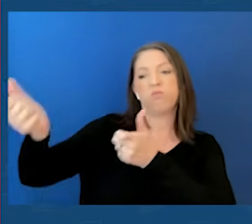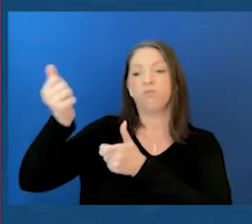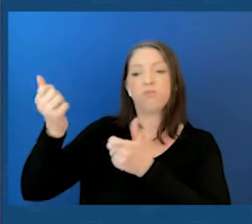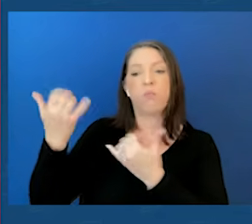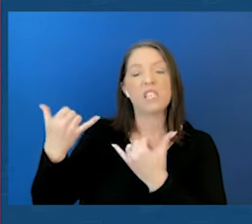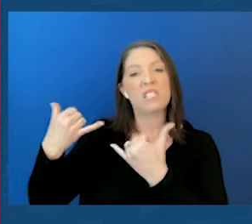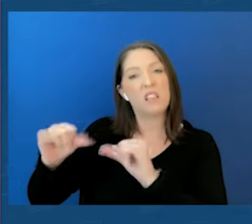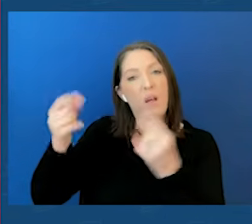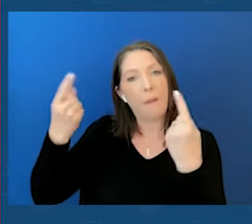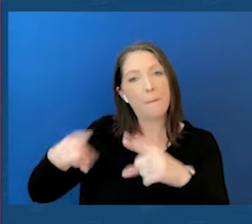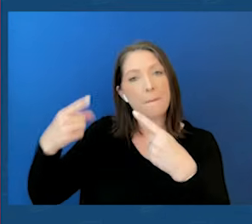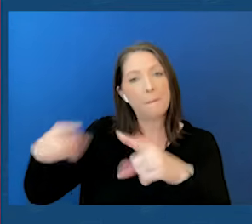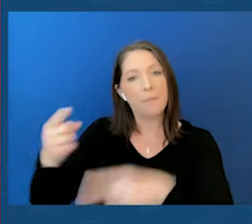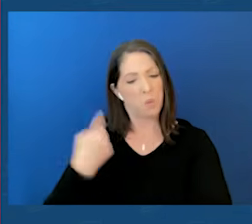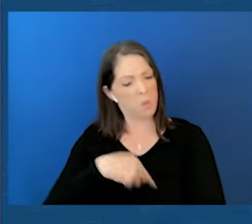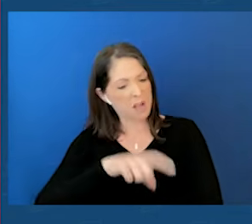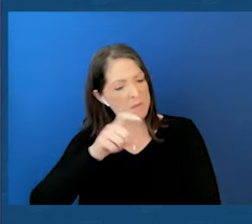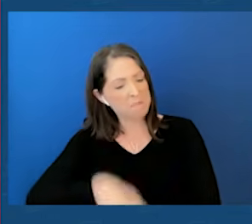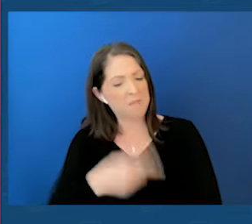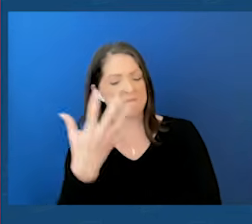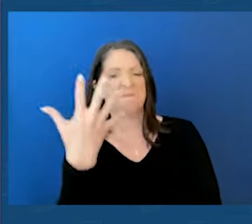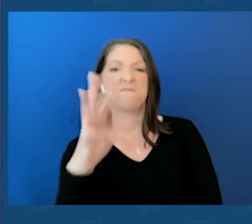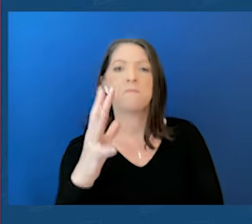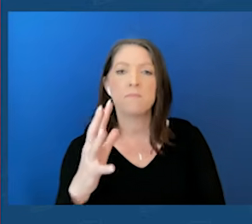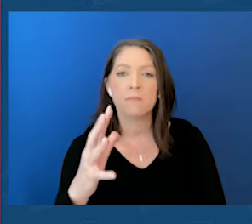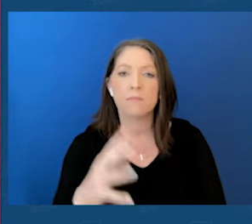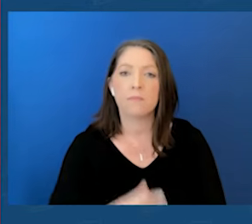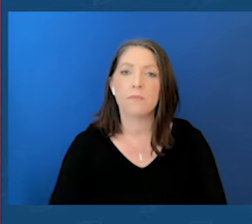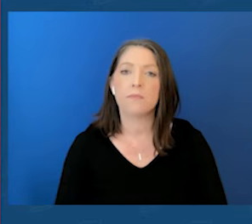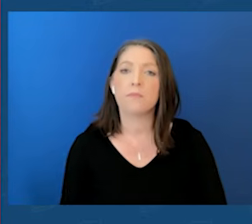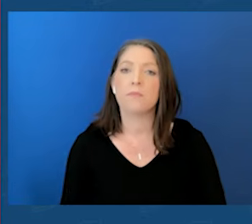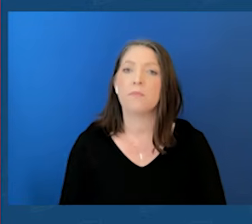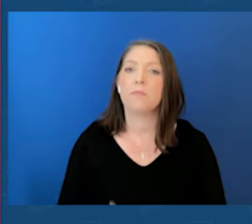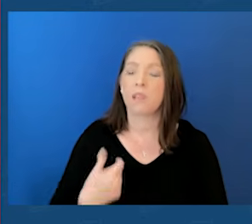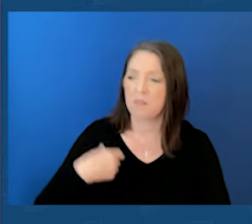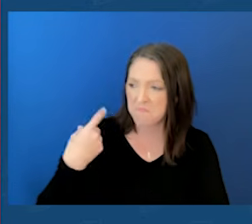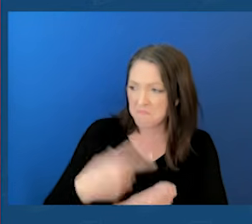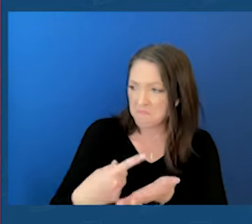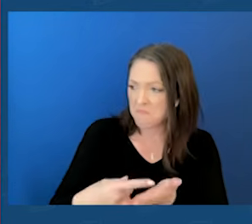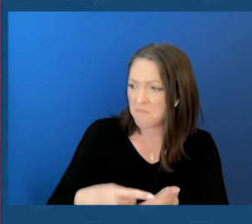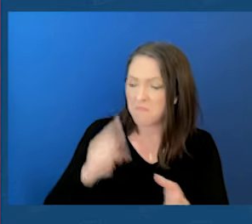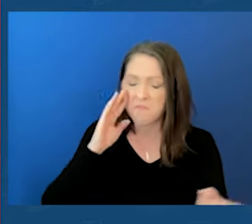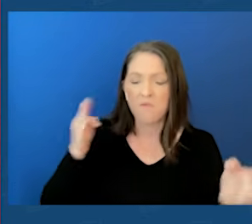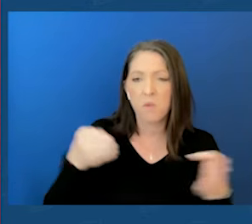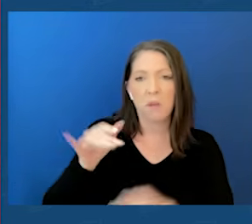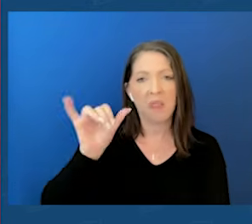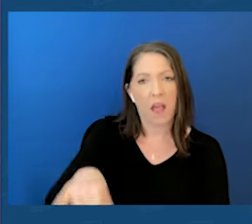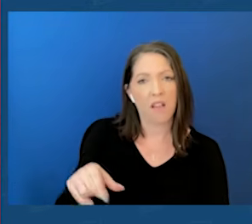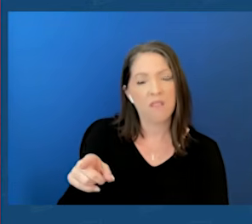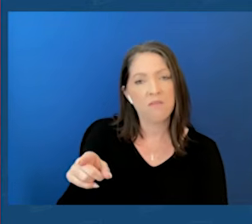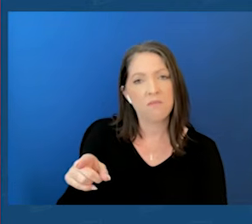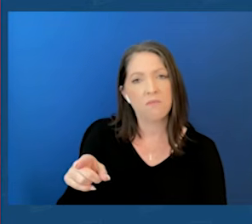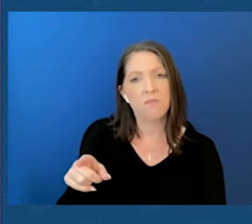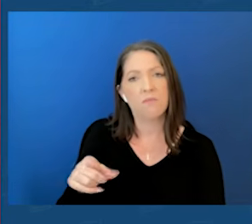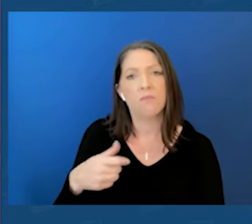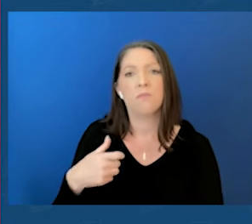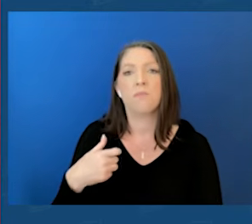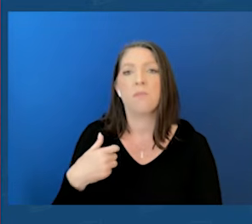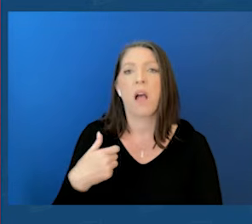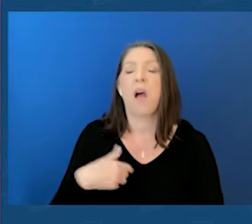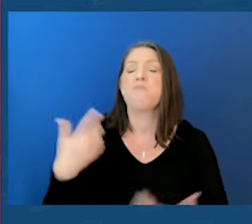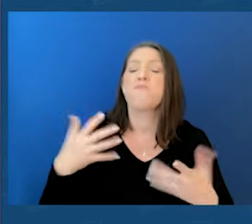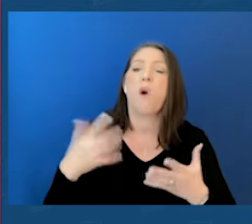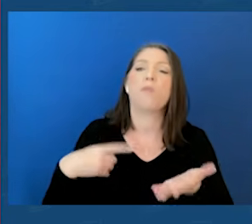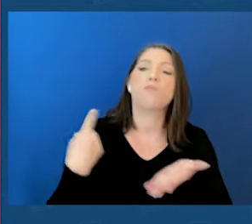out and stop it. That's what I'm talking about. And I've spoken about my upbringing in that gritty